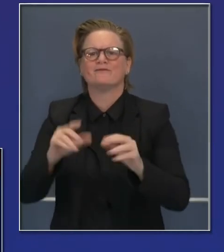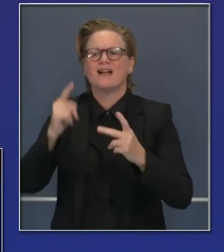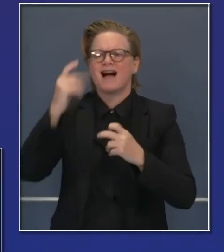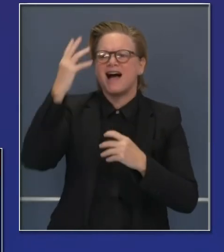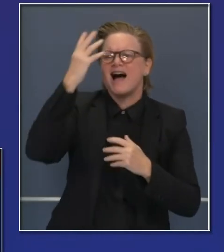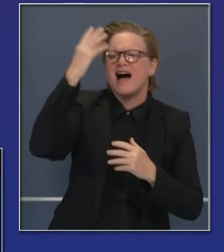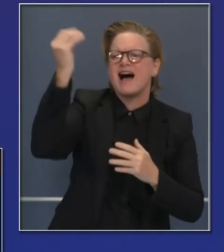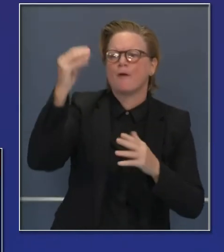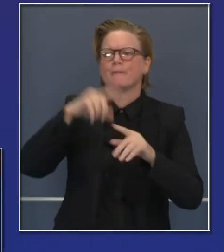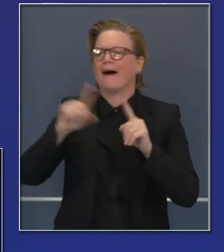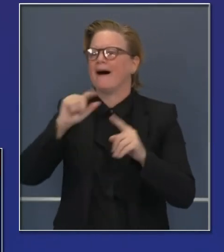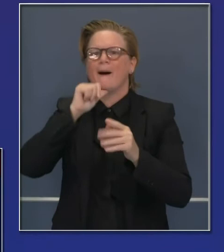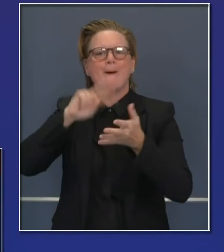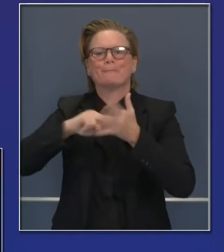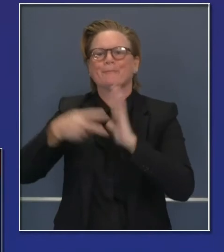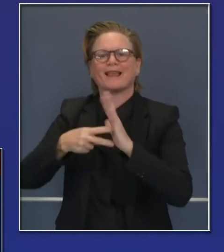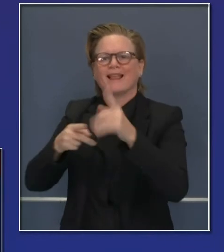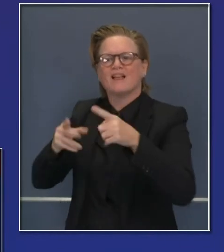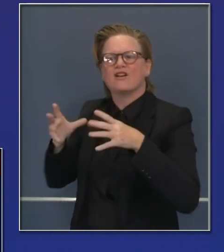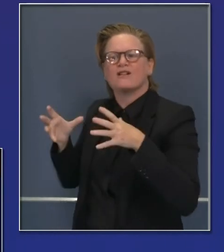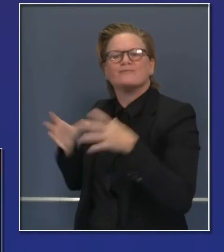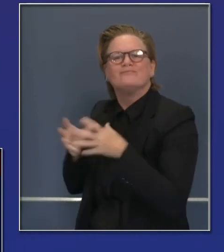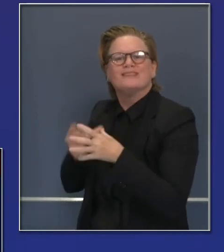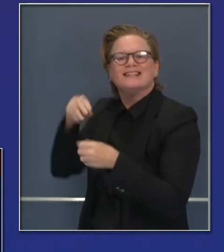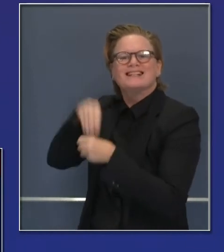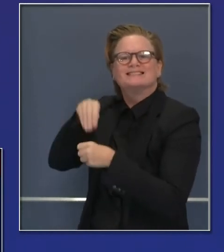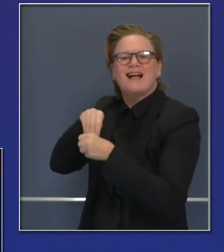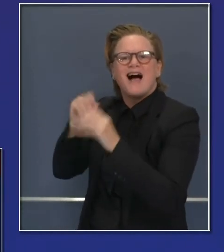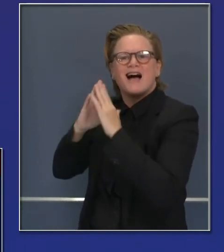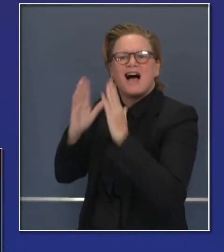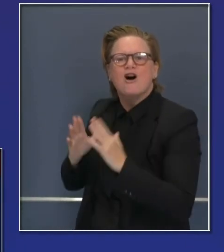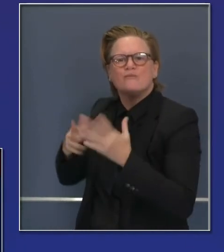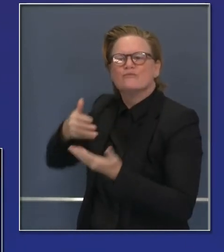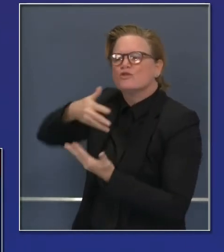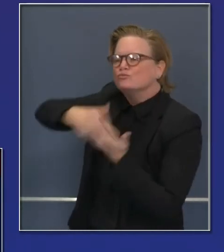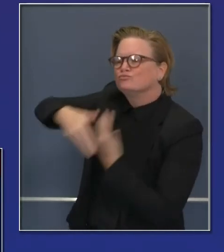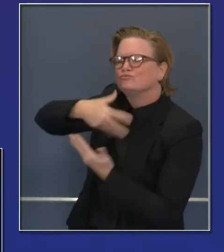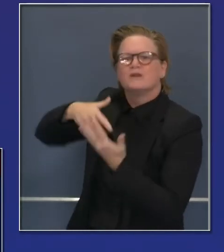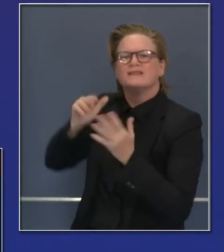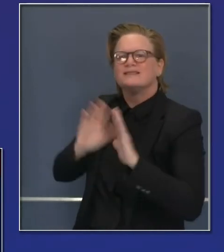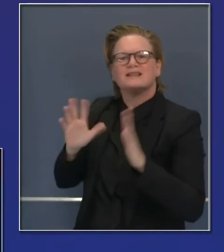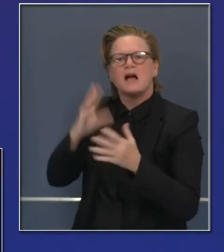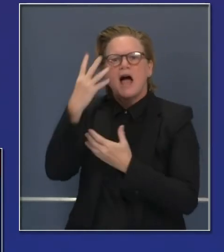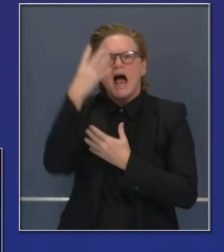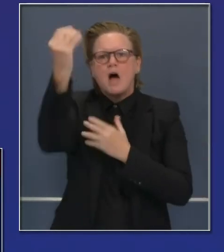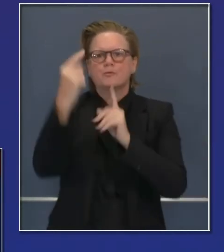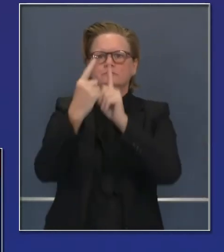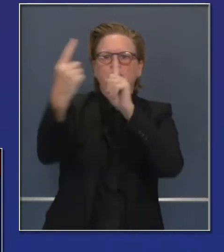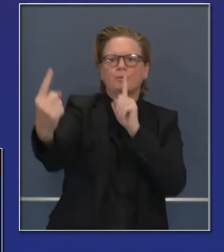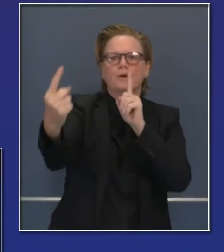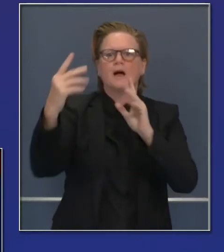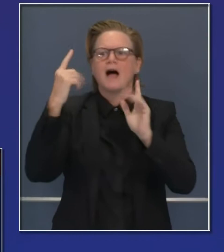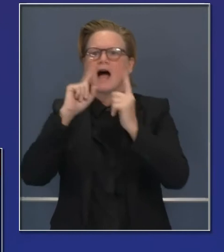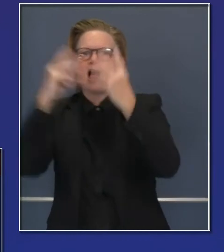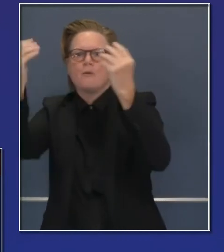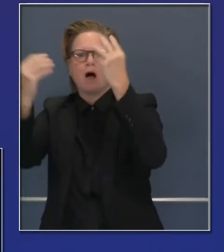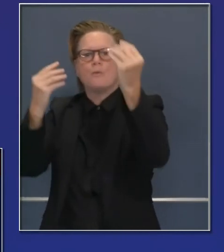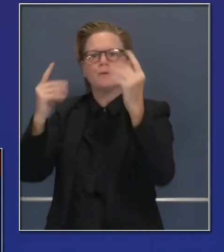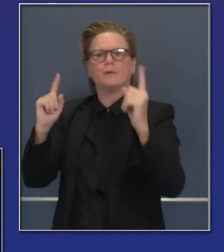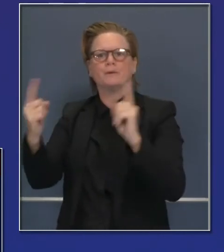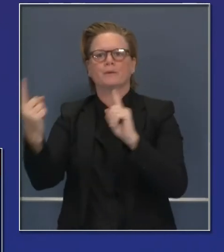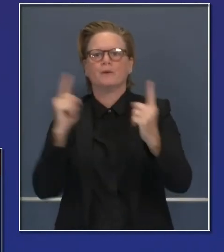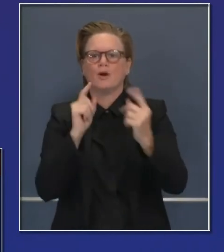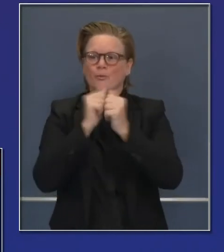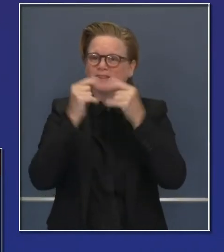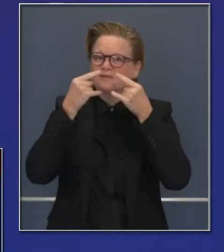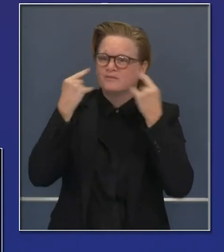there's tremendous amount of mixing, but outdoors. We encourage you to take your dog for a walk. We want you